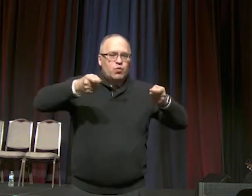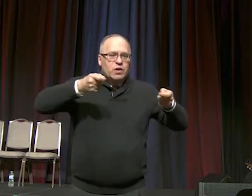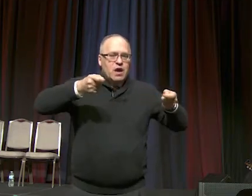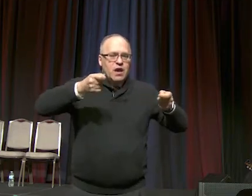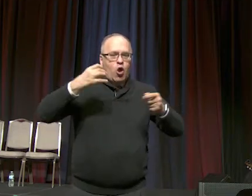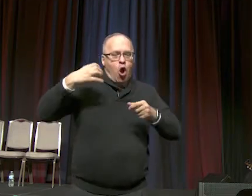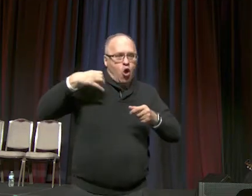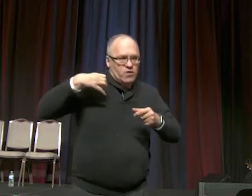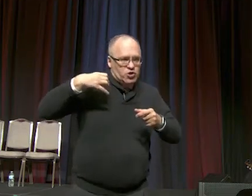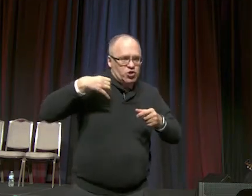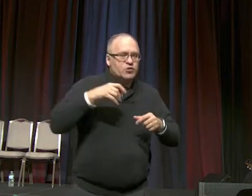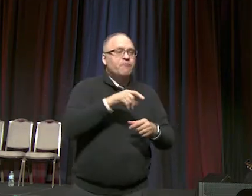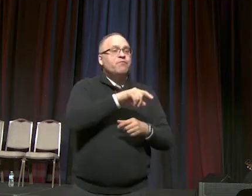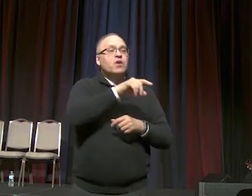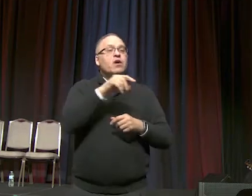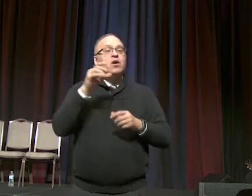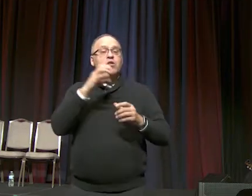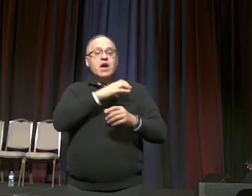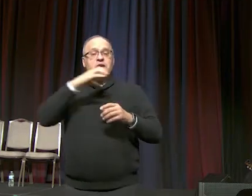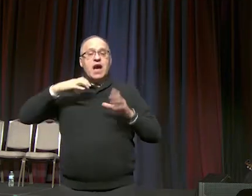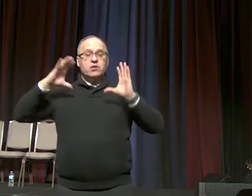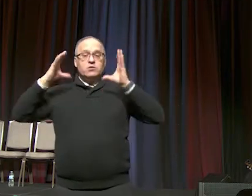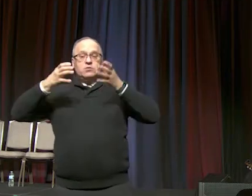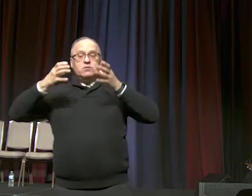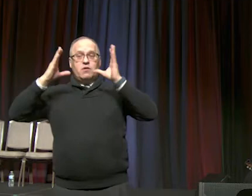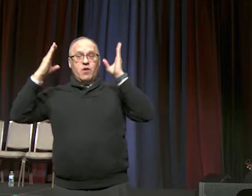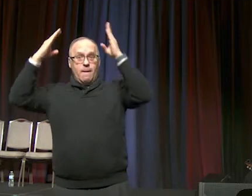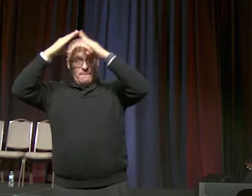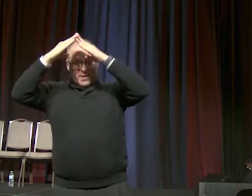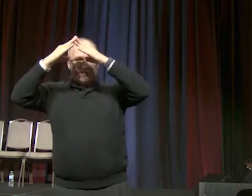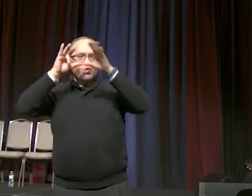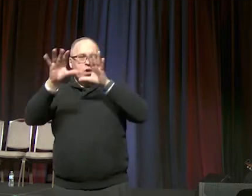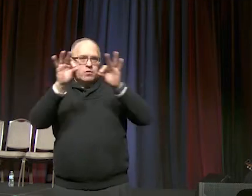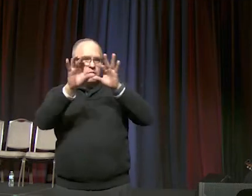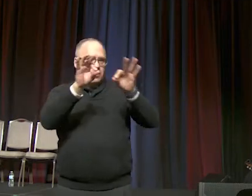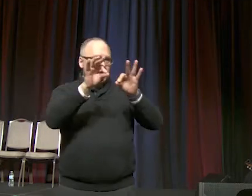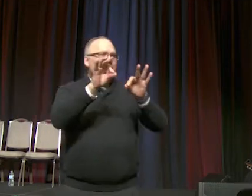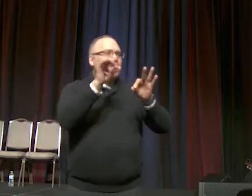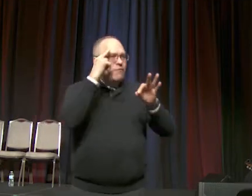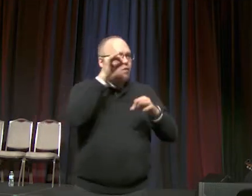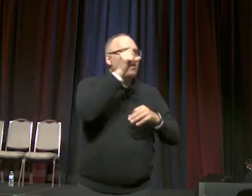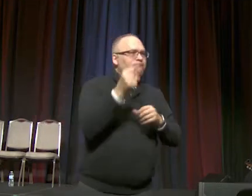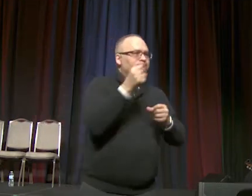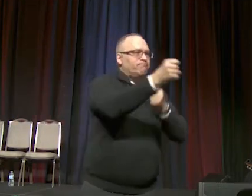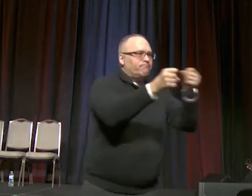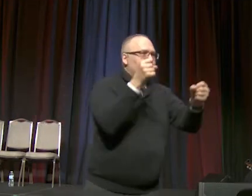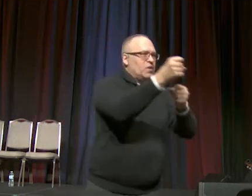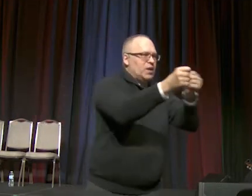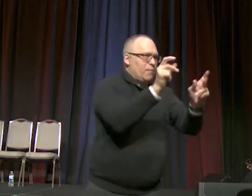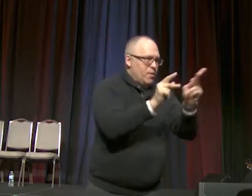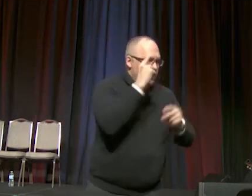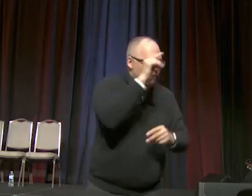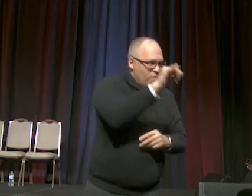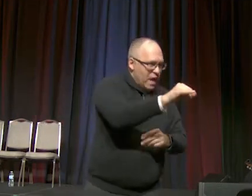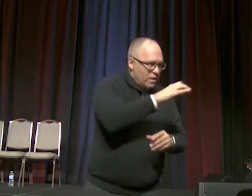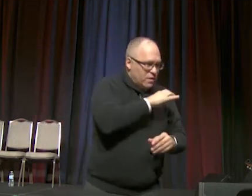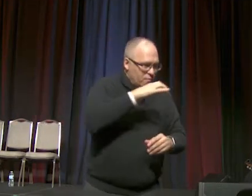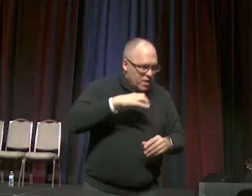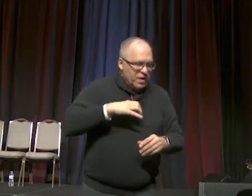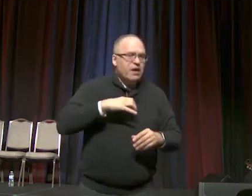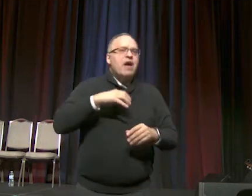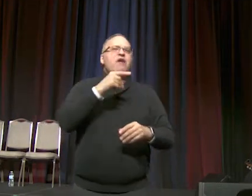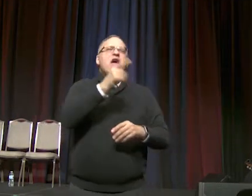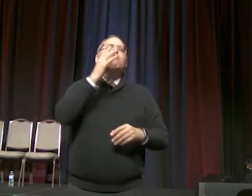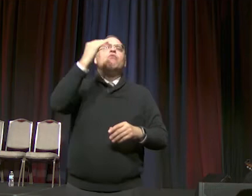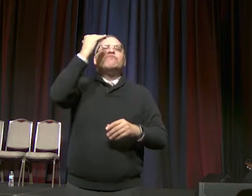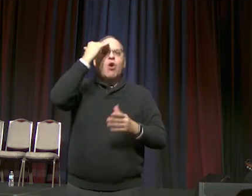are named by the Council of Bishops. They are serving throughout the time of General Conference to meet the requirements of each